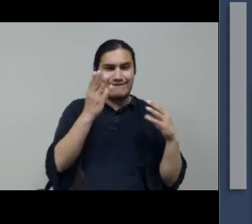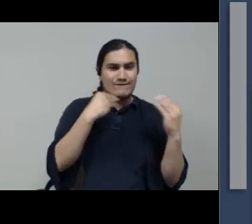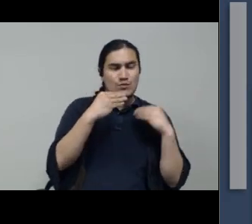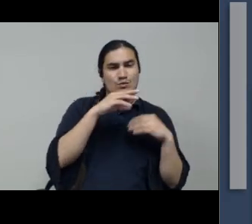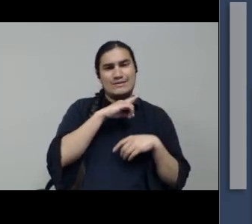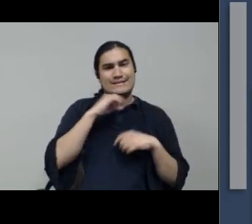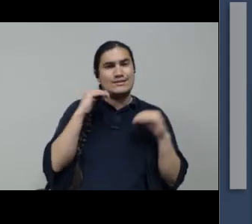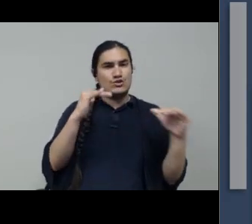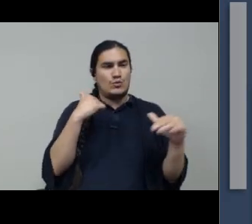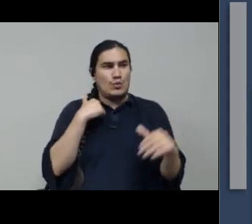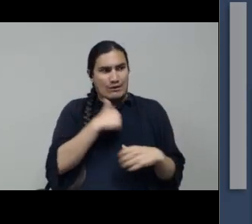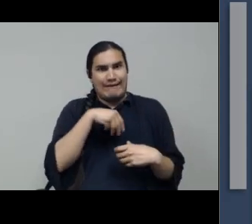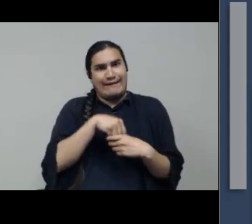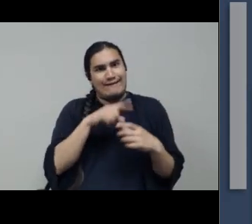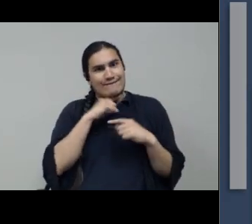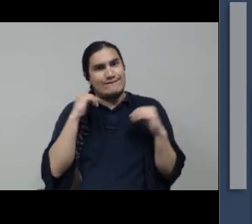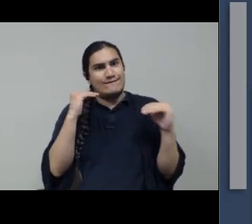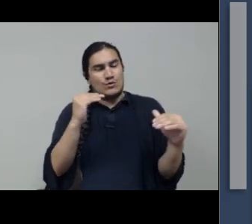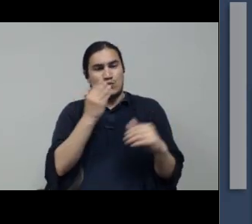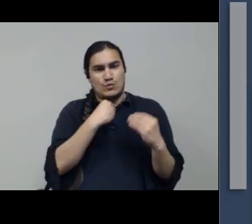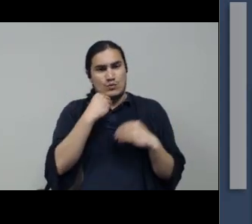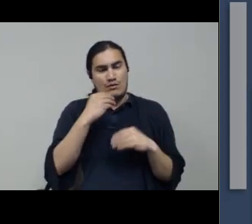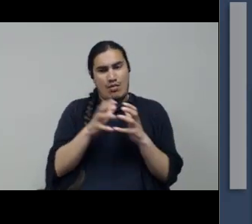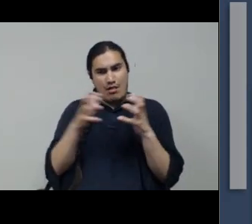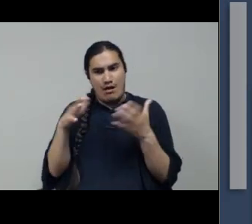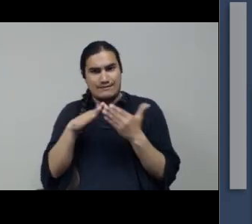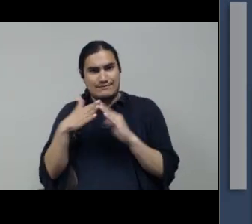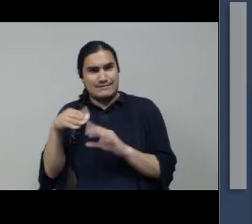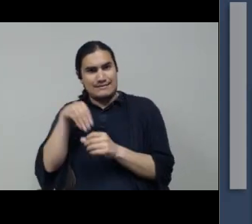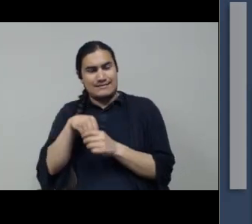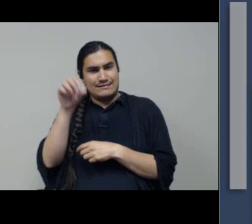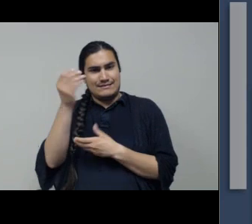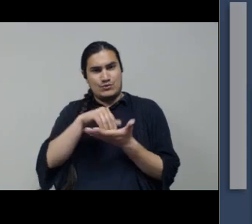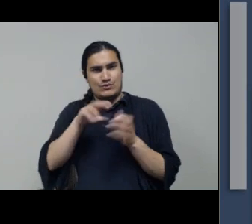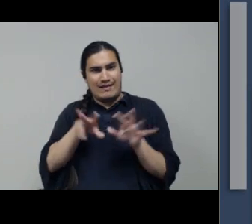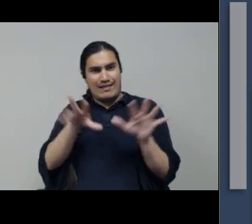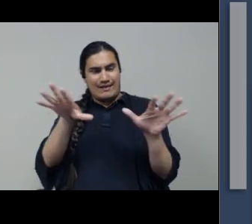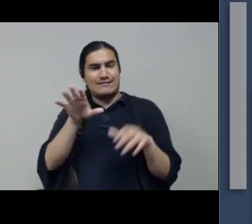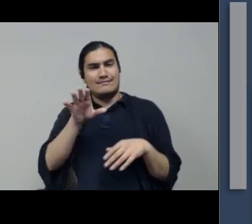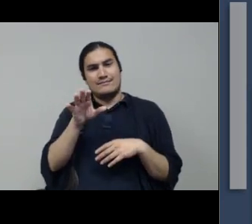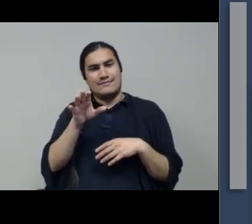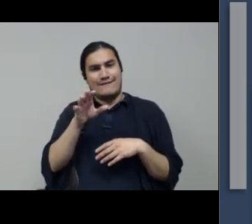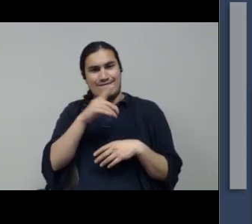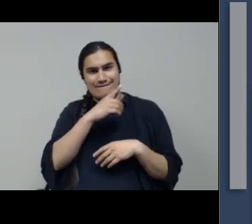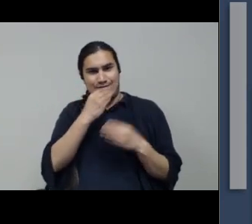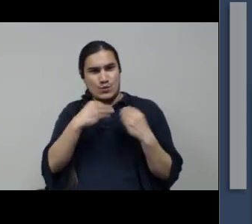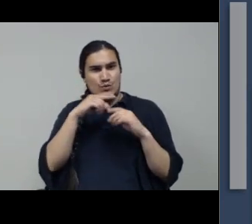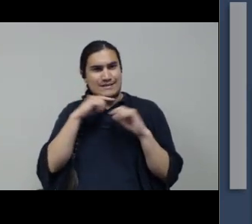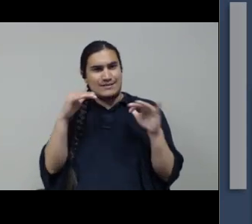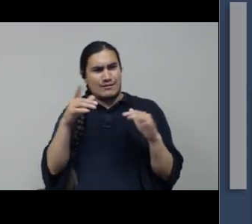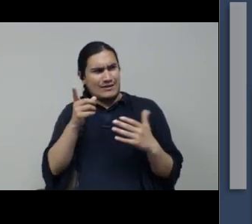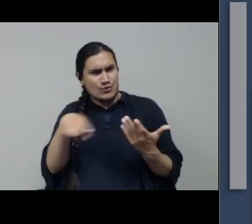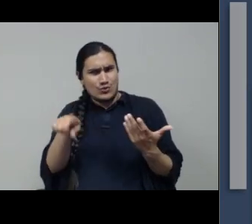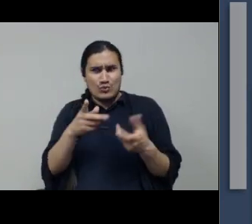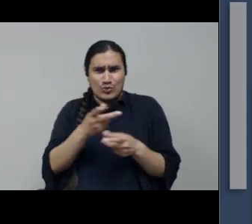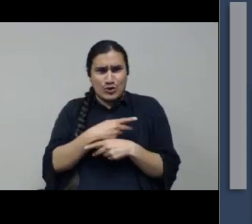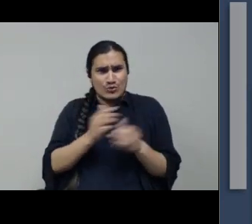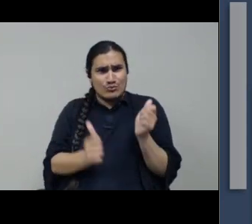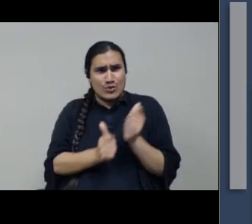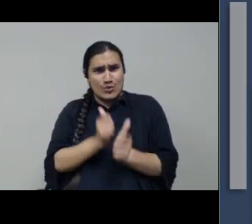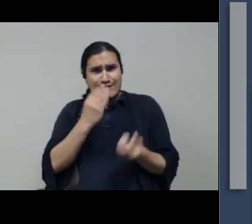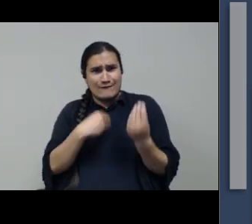food desert, which is really funny. A lot of cities in the Central Valley are food deserts. And I'm like, you guys produce most of